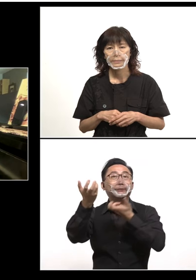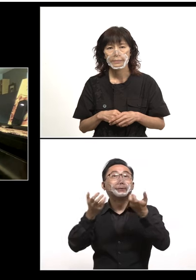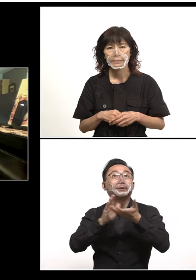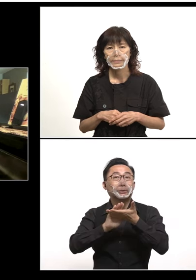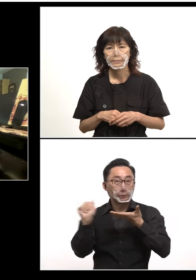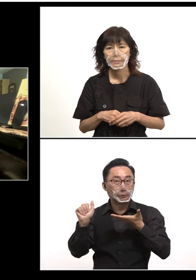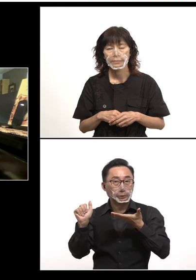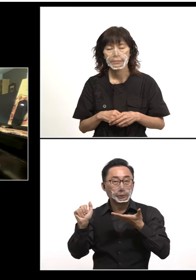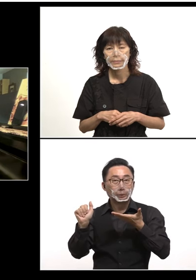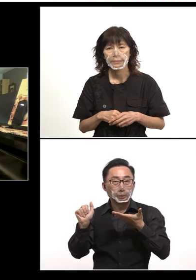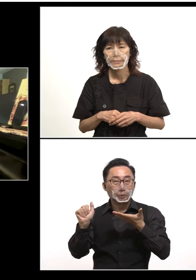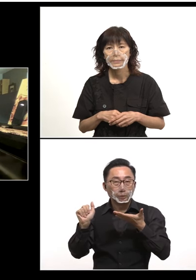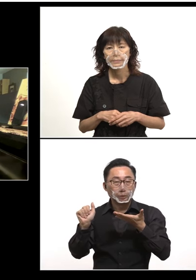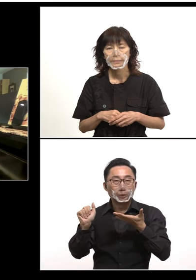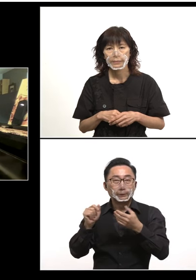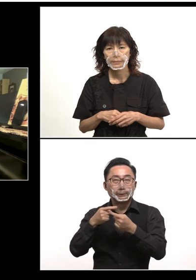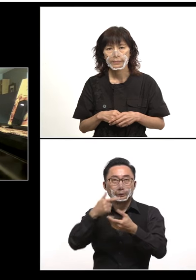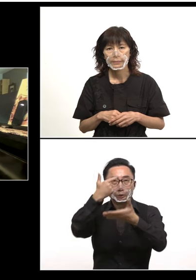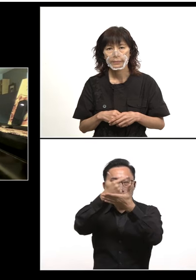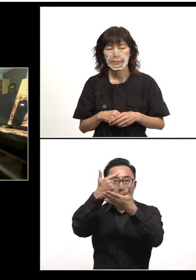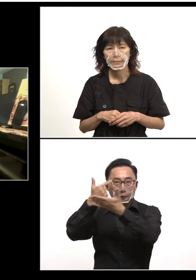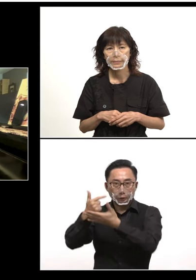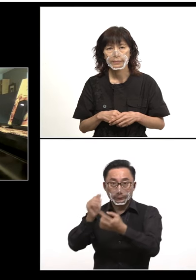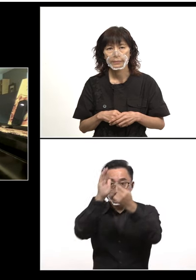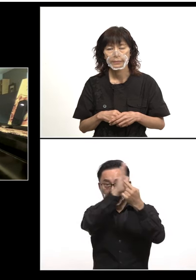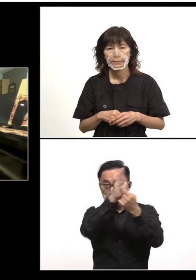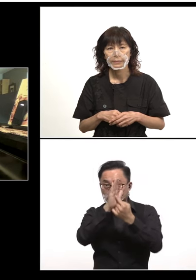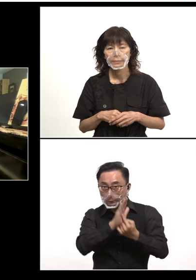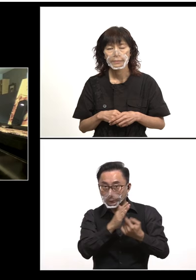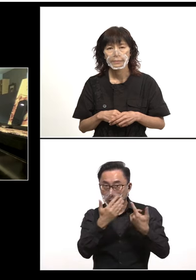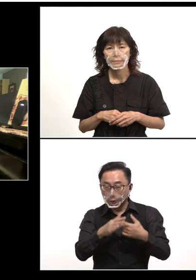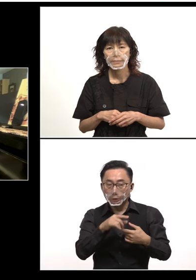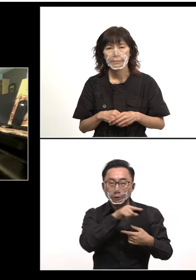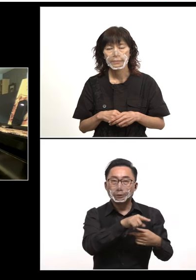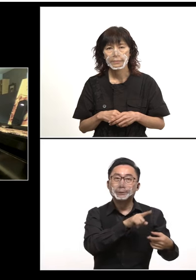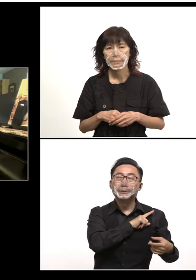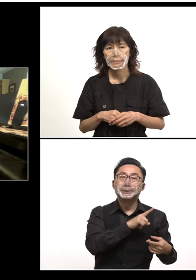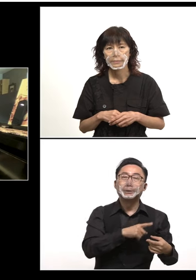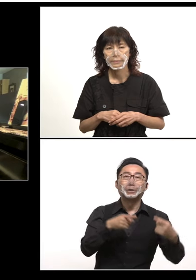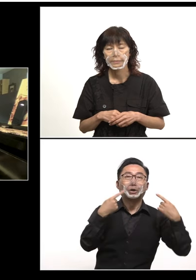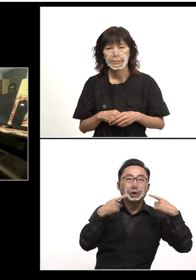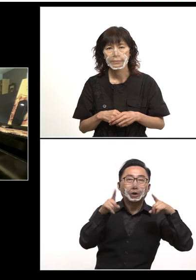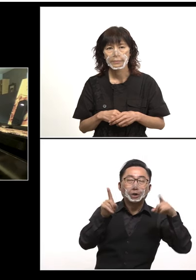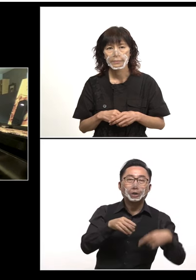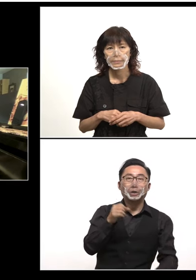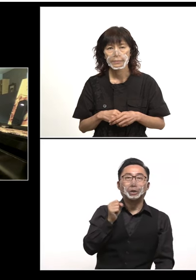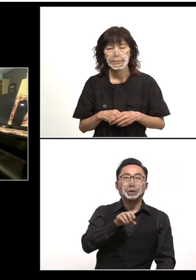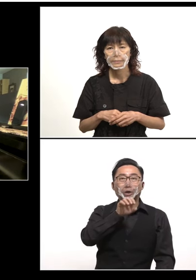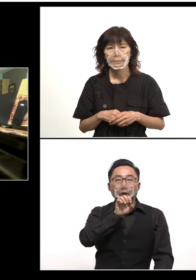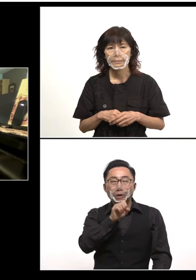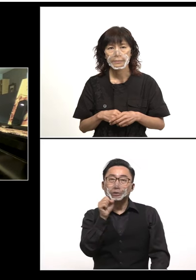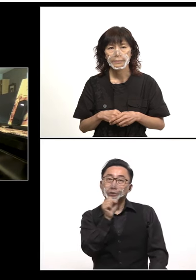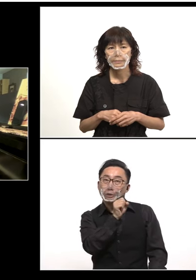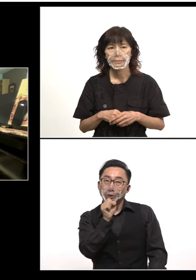to be able to sing both parts. Usually our mind will follow the